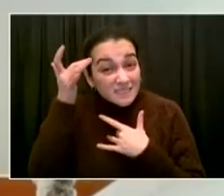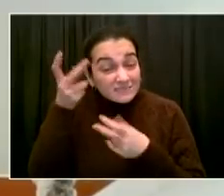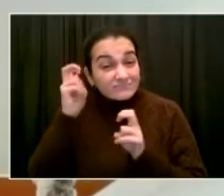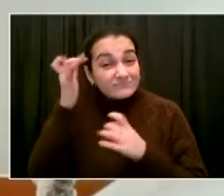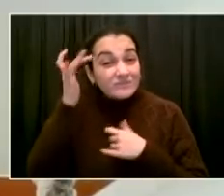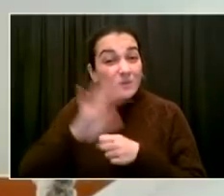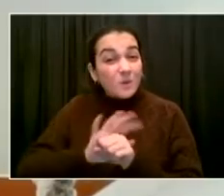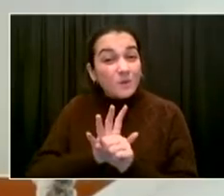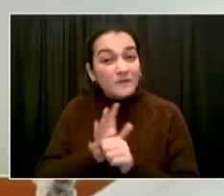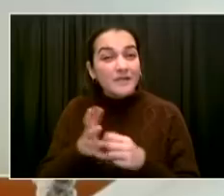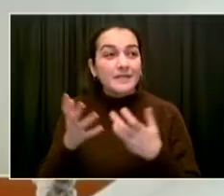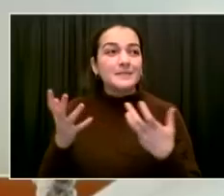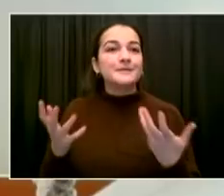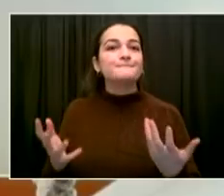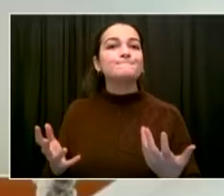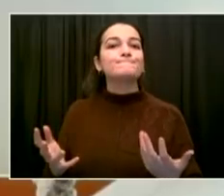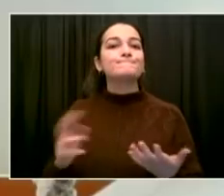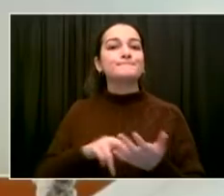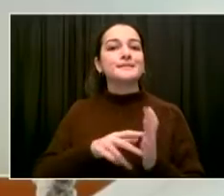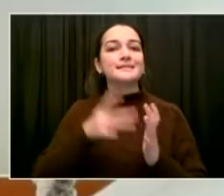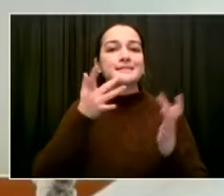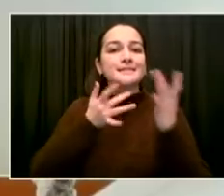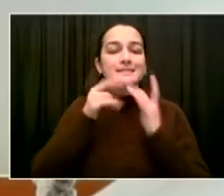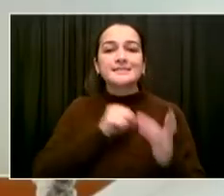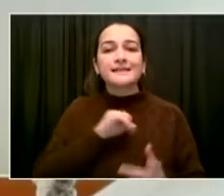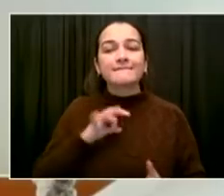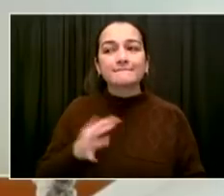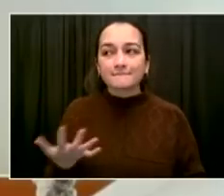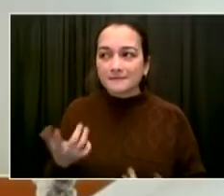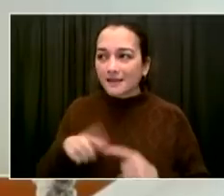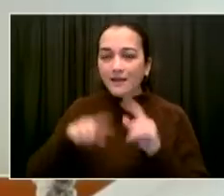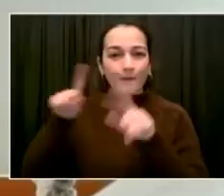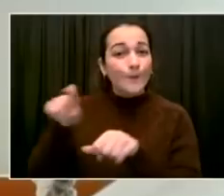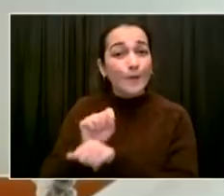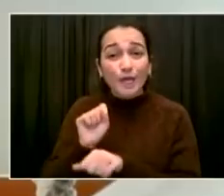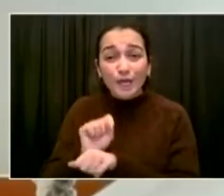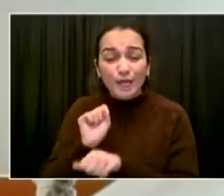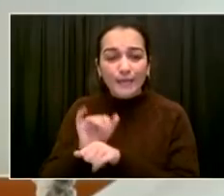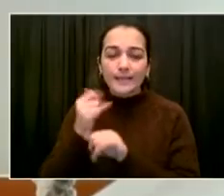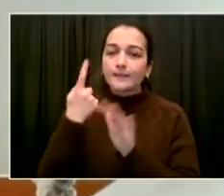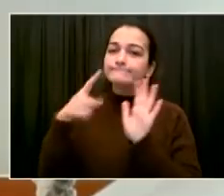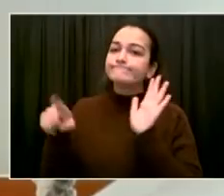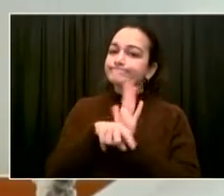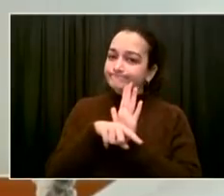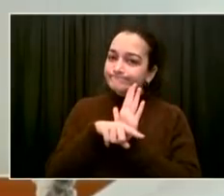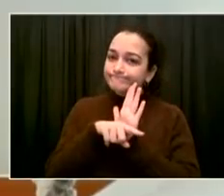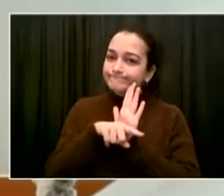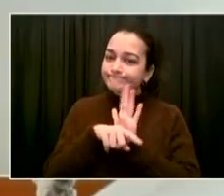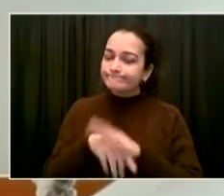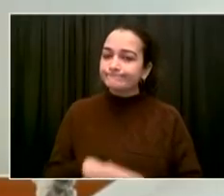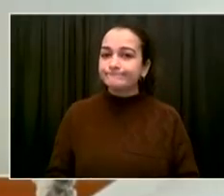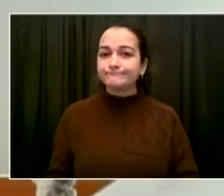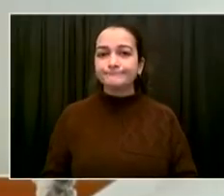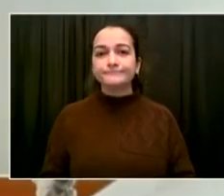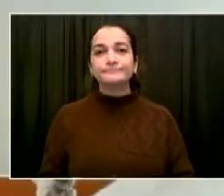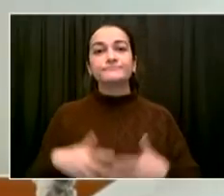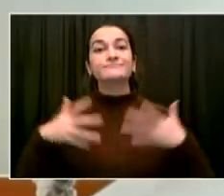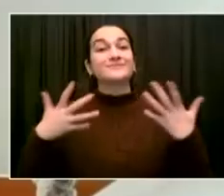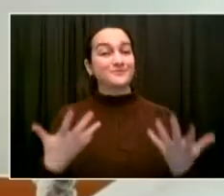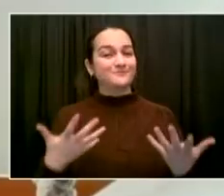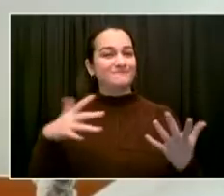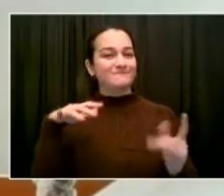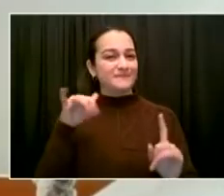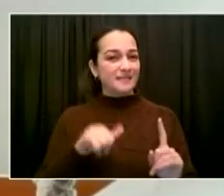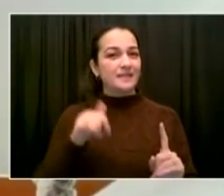right for New Yorkers, or if there's anything we need to do differently, always let us know. We exist to serve, and that's why we're going to be building our capacity this week through more mobile units,